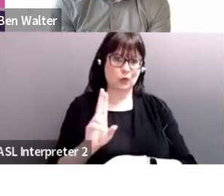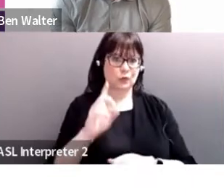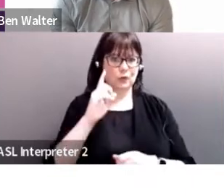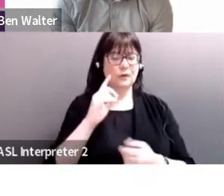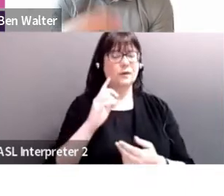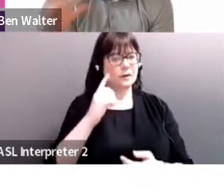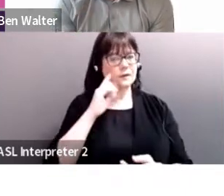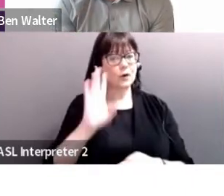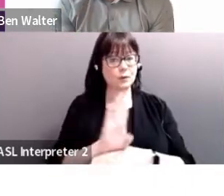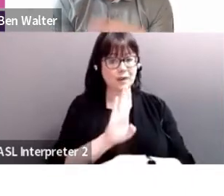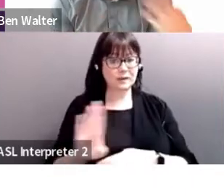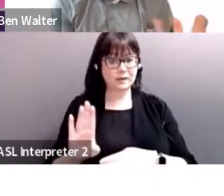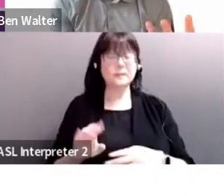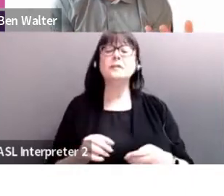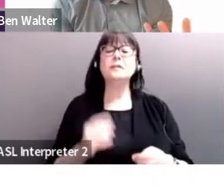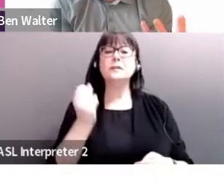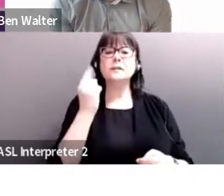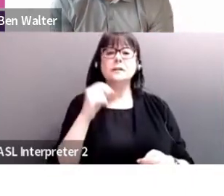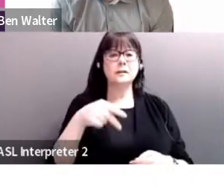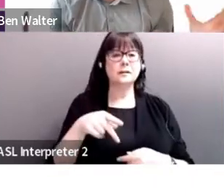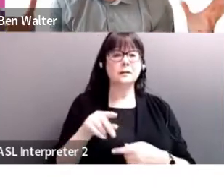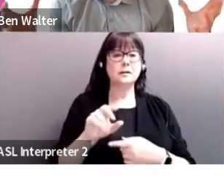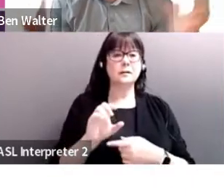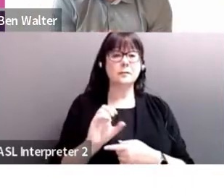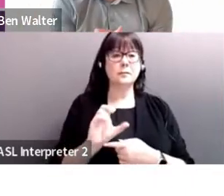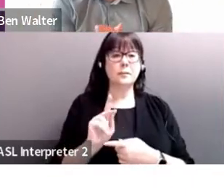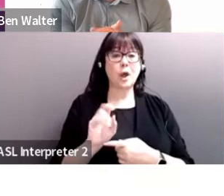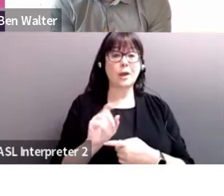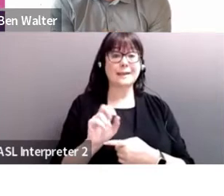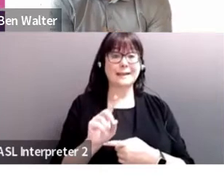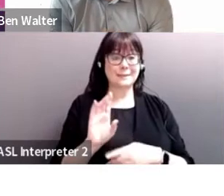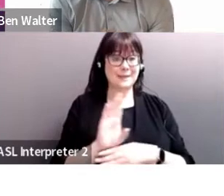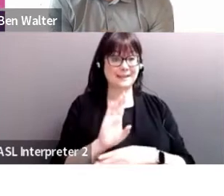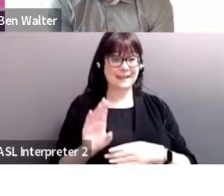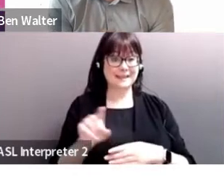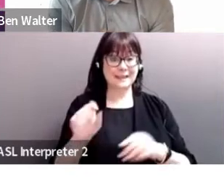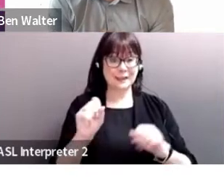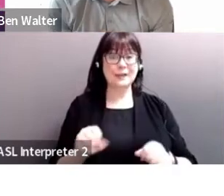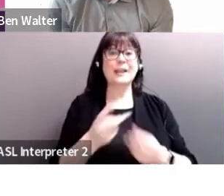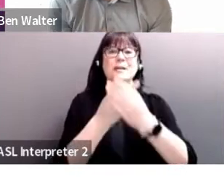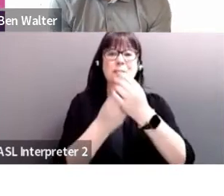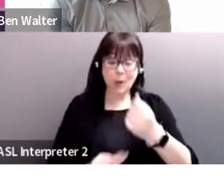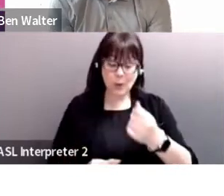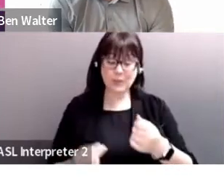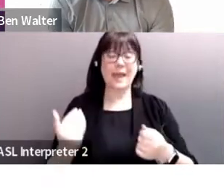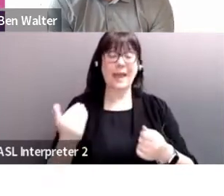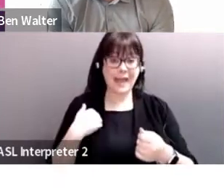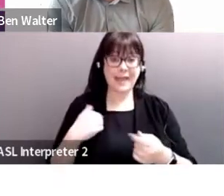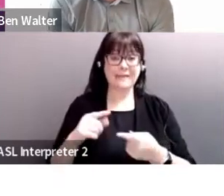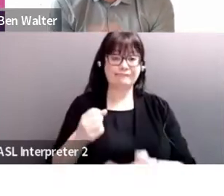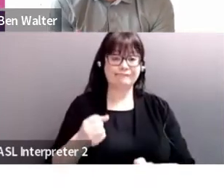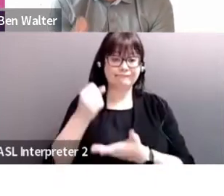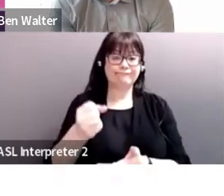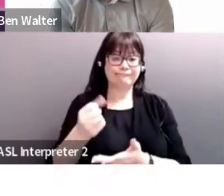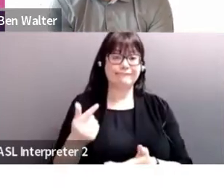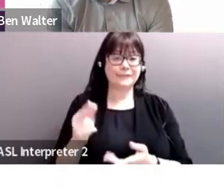can both secure a grant and a tax credit. You can use them within the same fiscal year to cover more costs in your business.